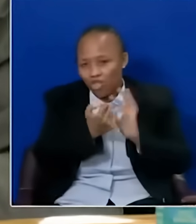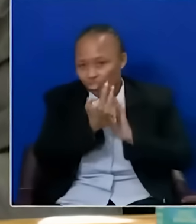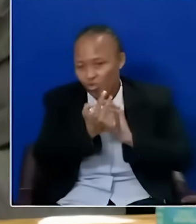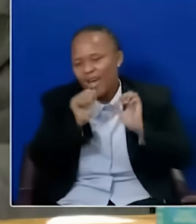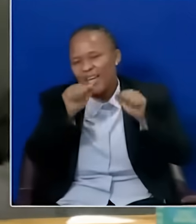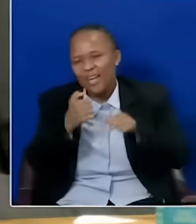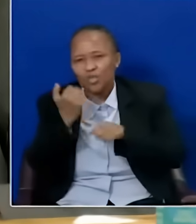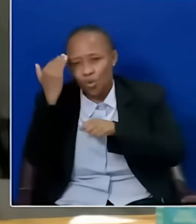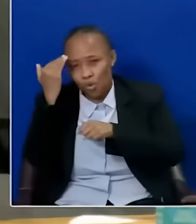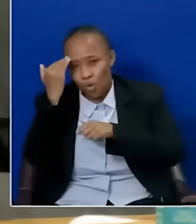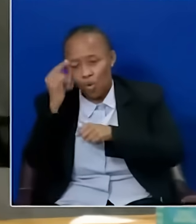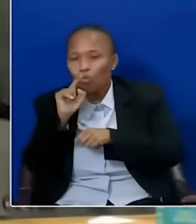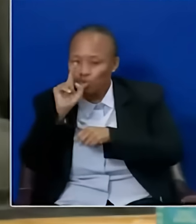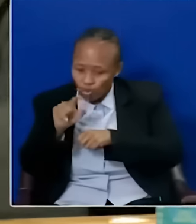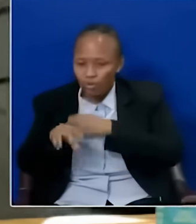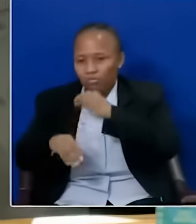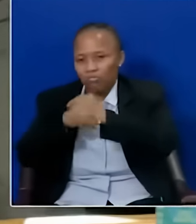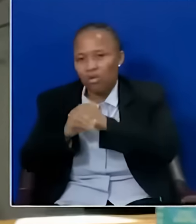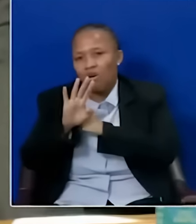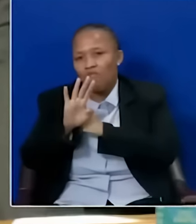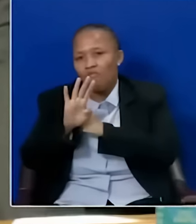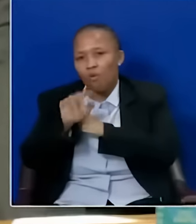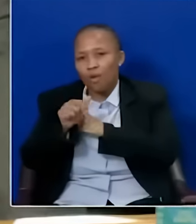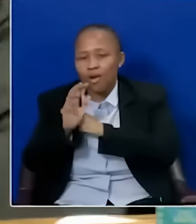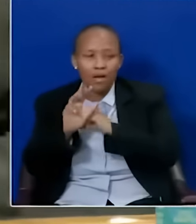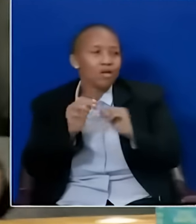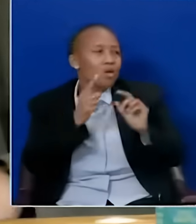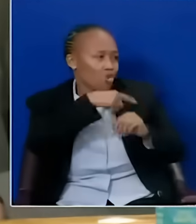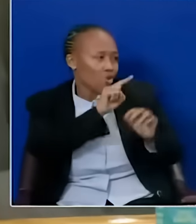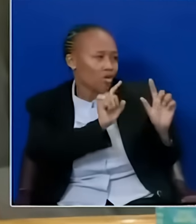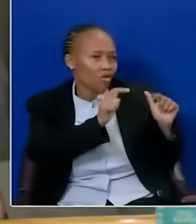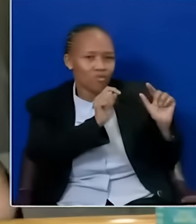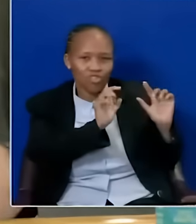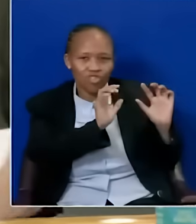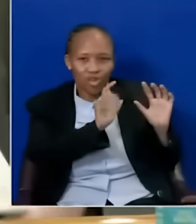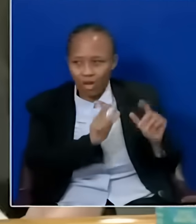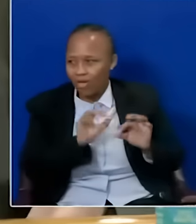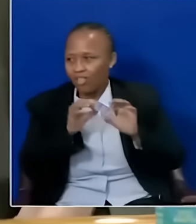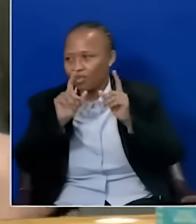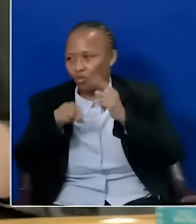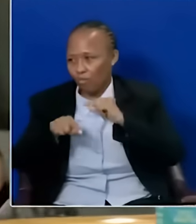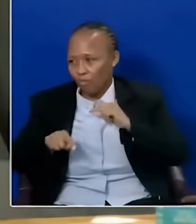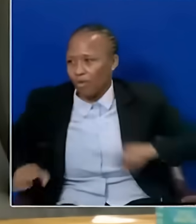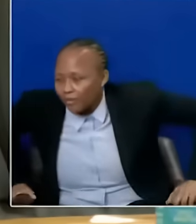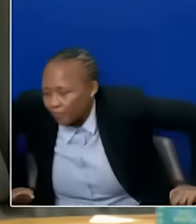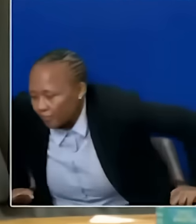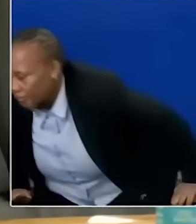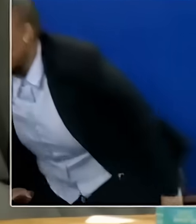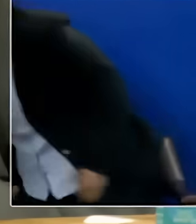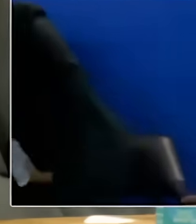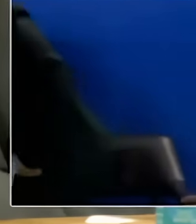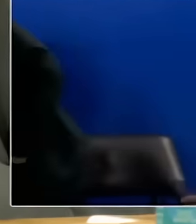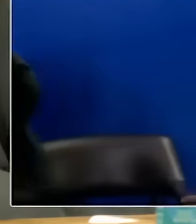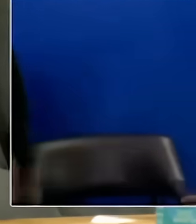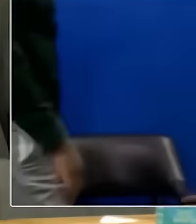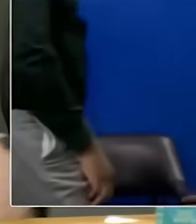4.9. That is correct, Commissioner. You've mentioned other errors in the report.